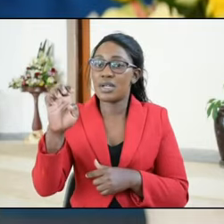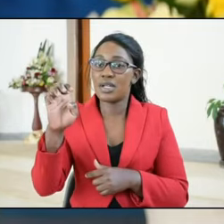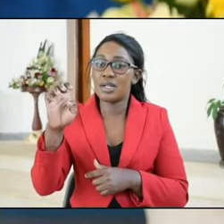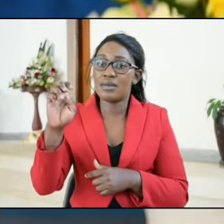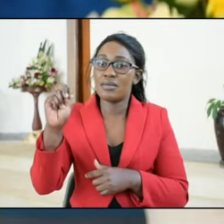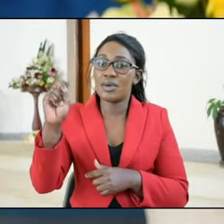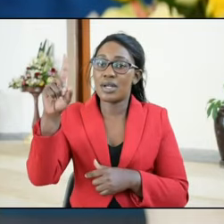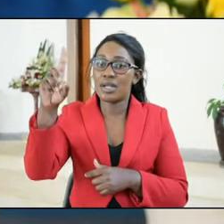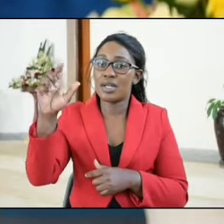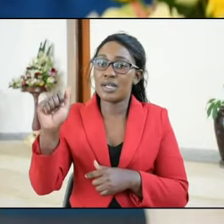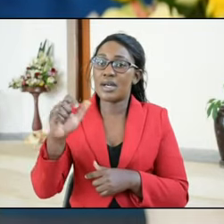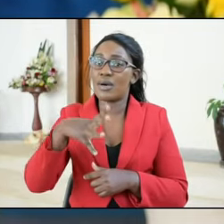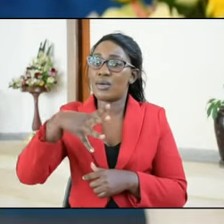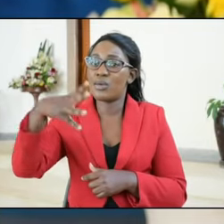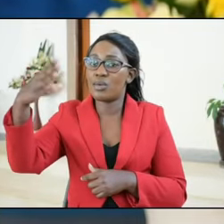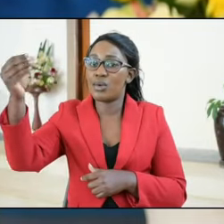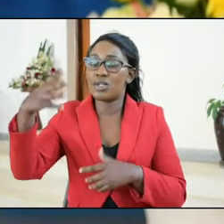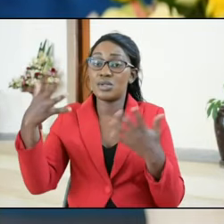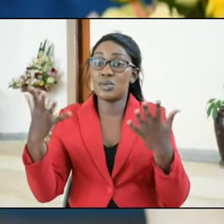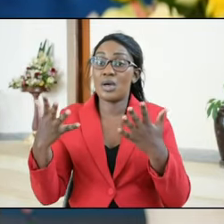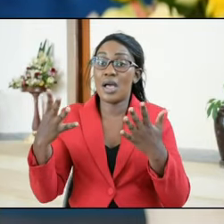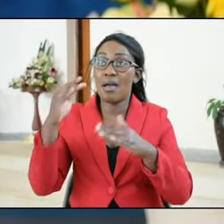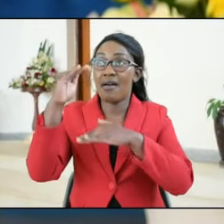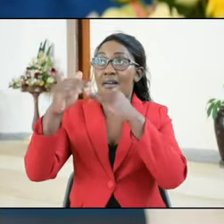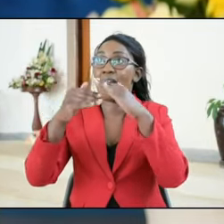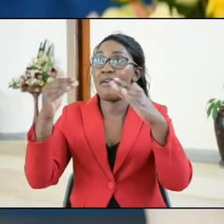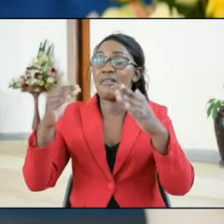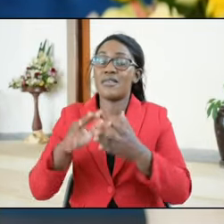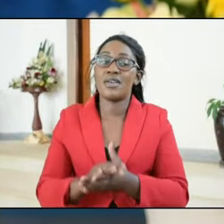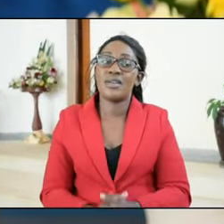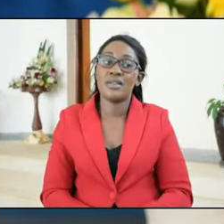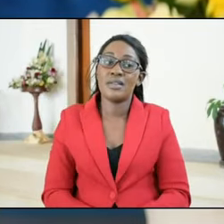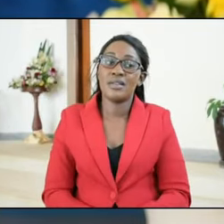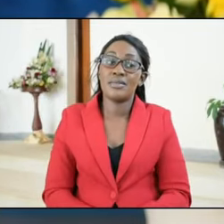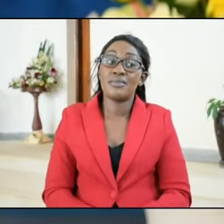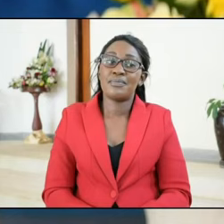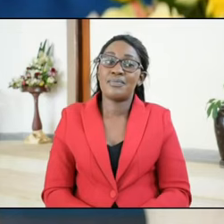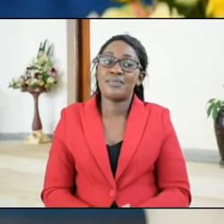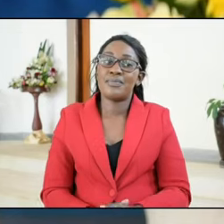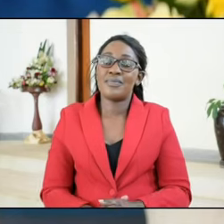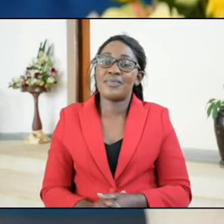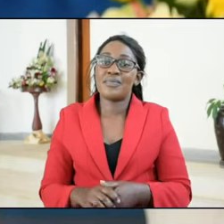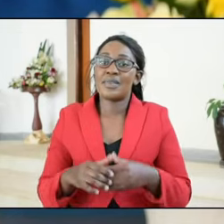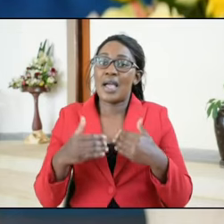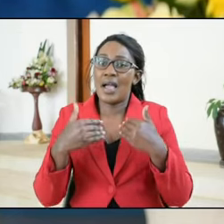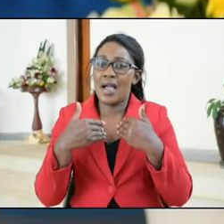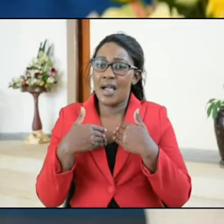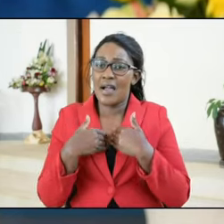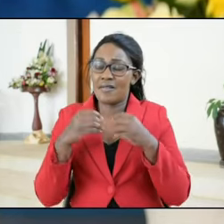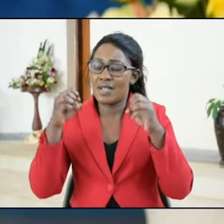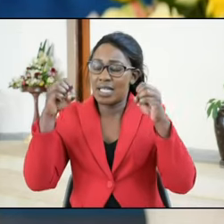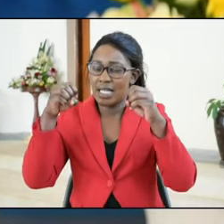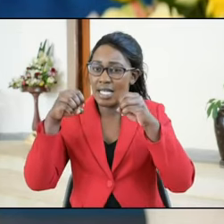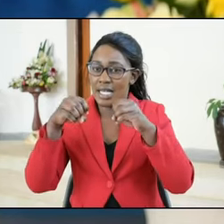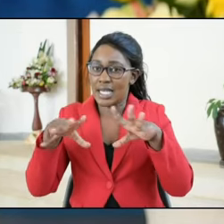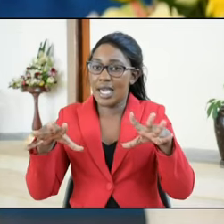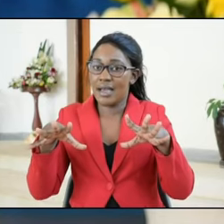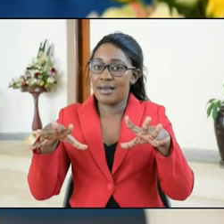those things that we know of that are clearly erroneous?